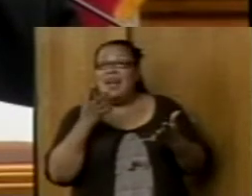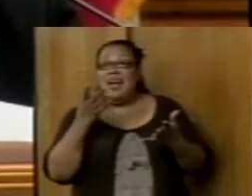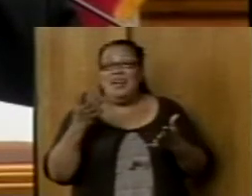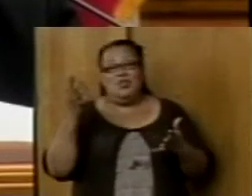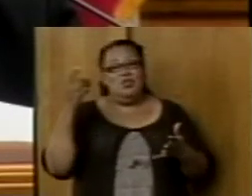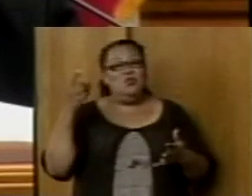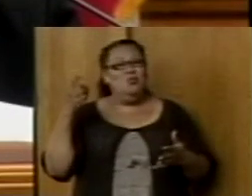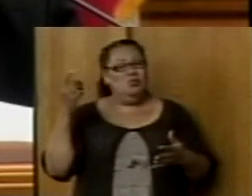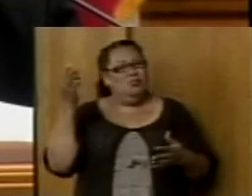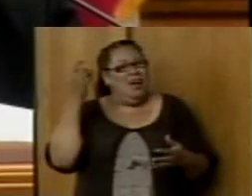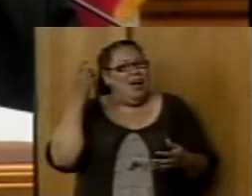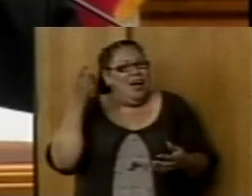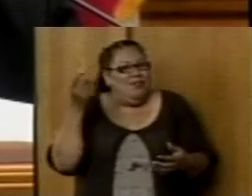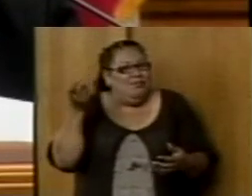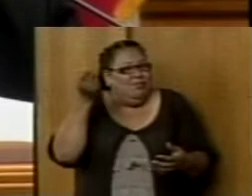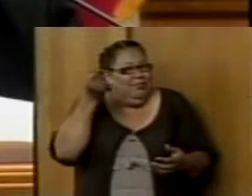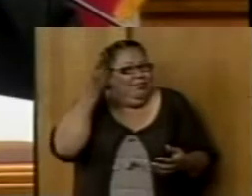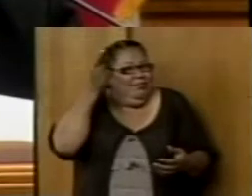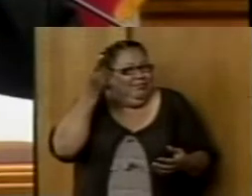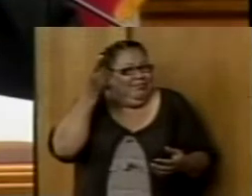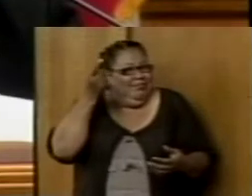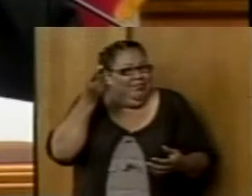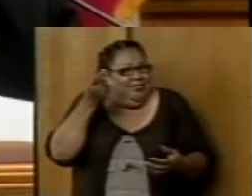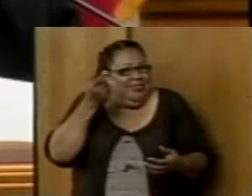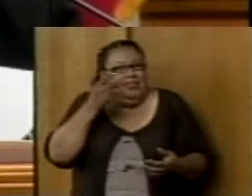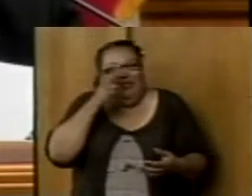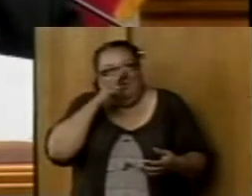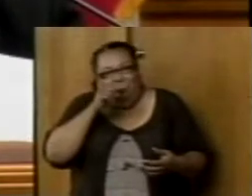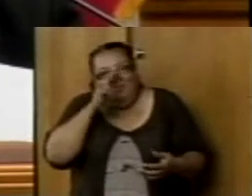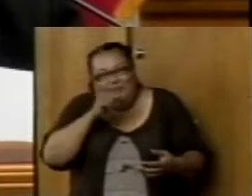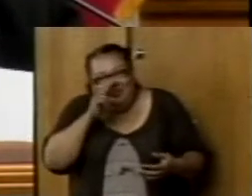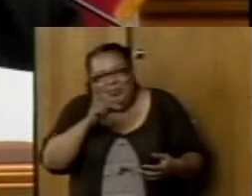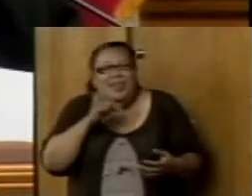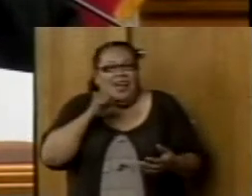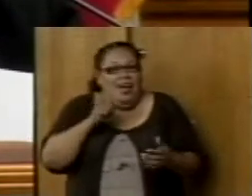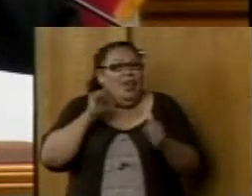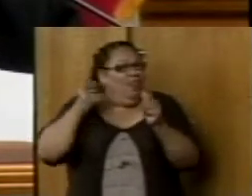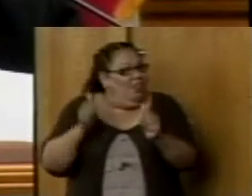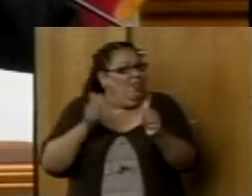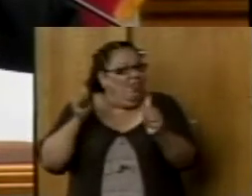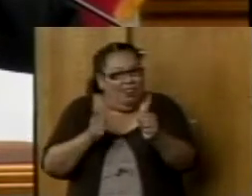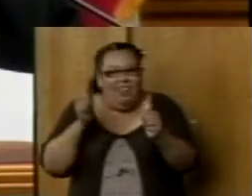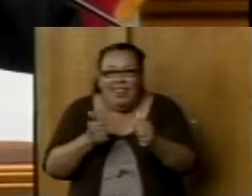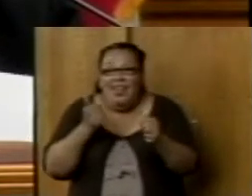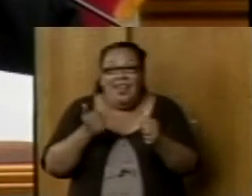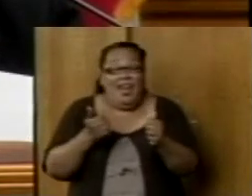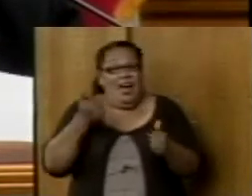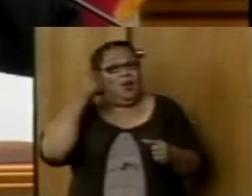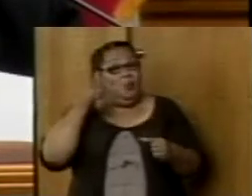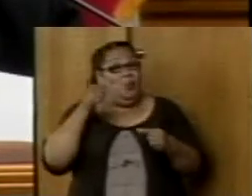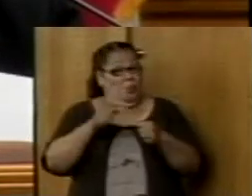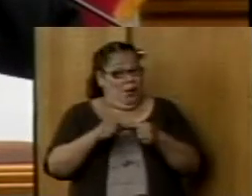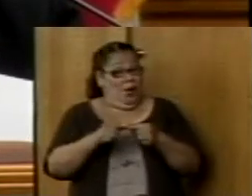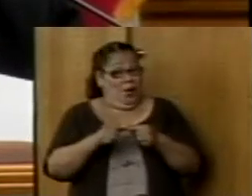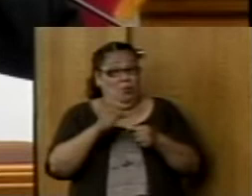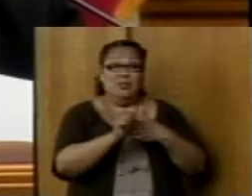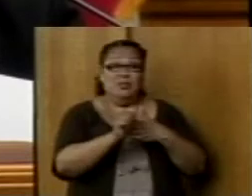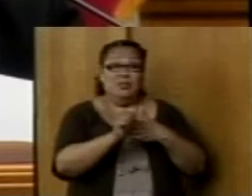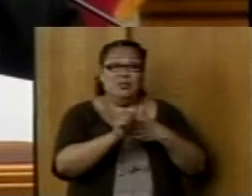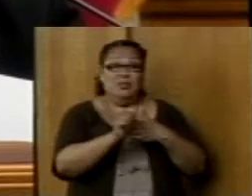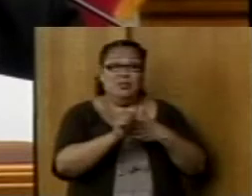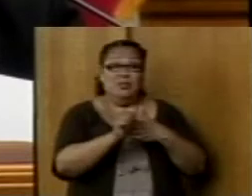sense of humor and humility, and you also have persevered. You know, so remember, you are tomorrow's